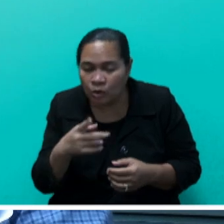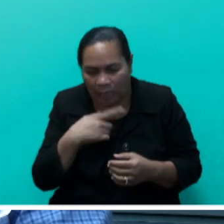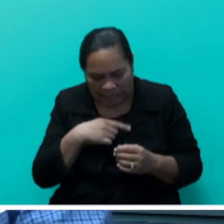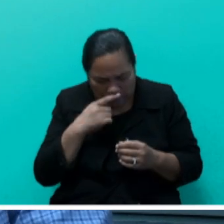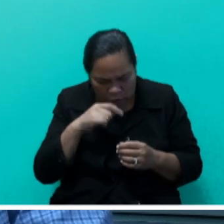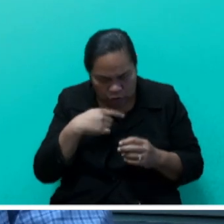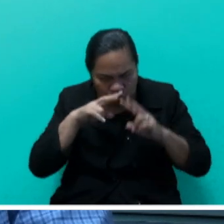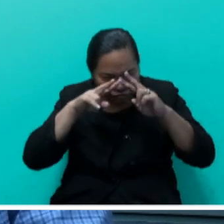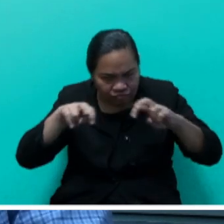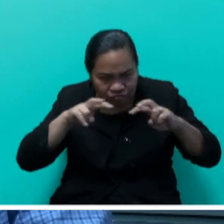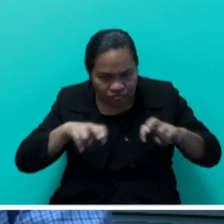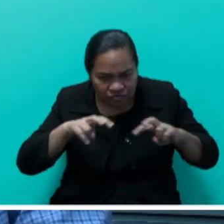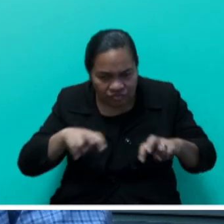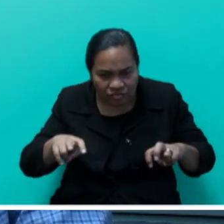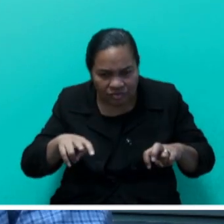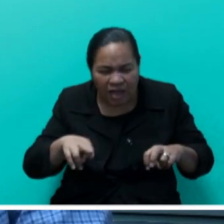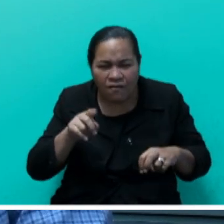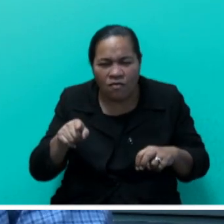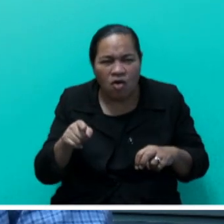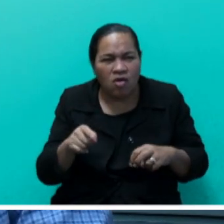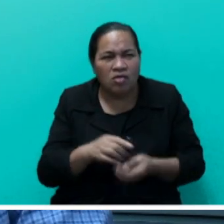of the potential of the